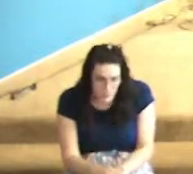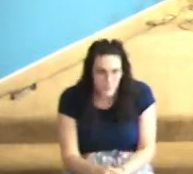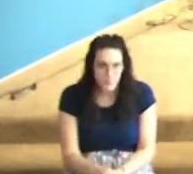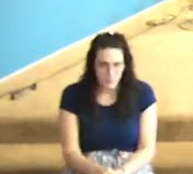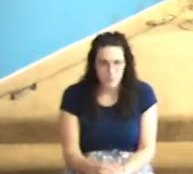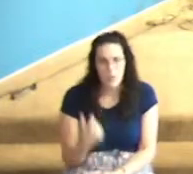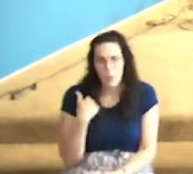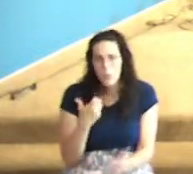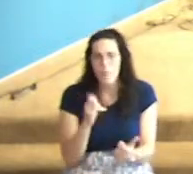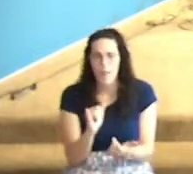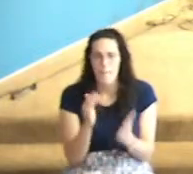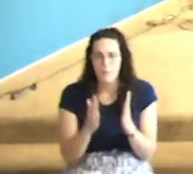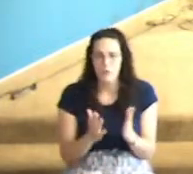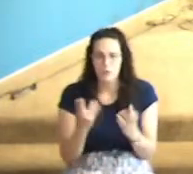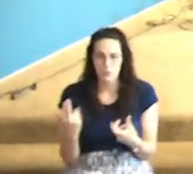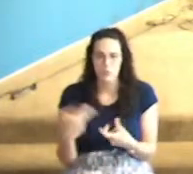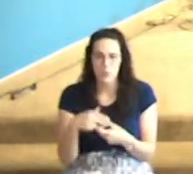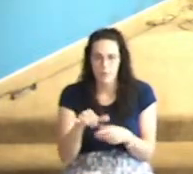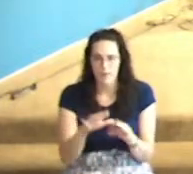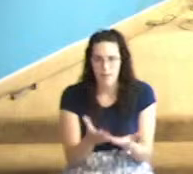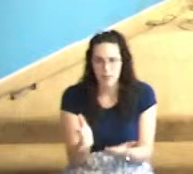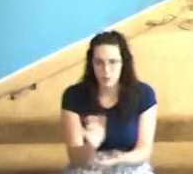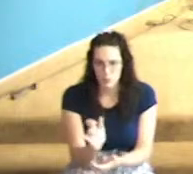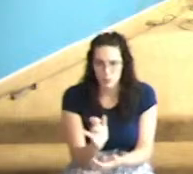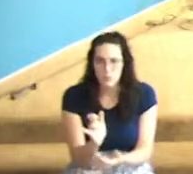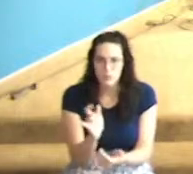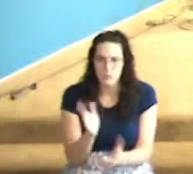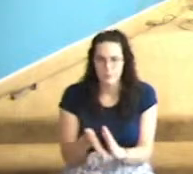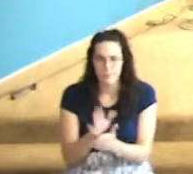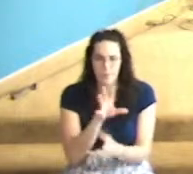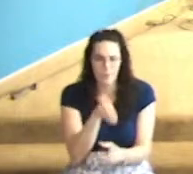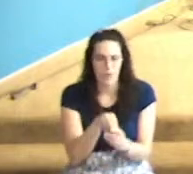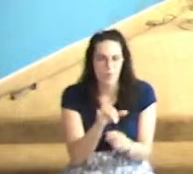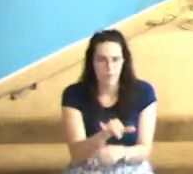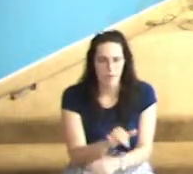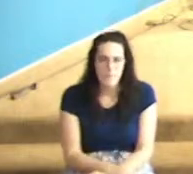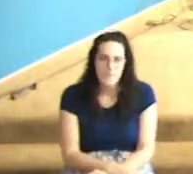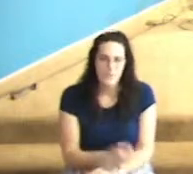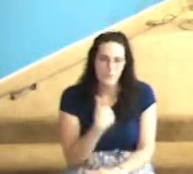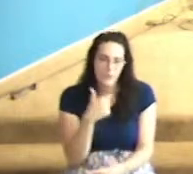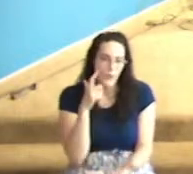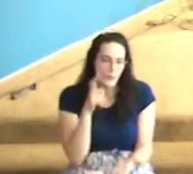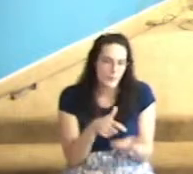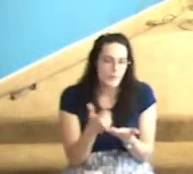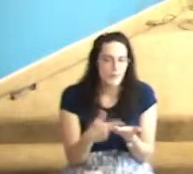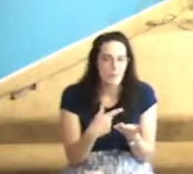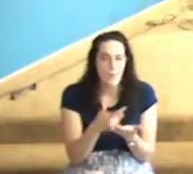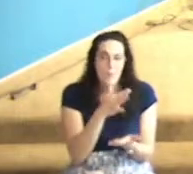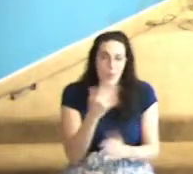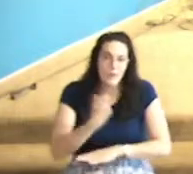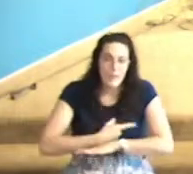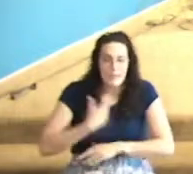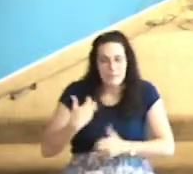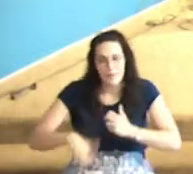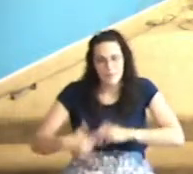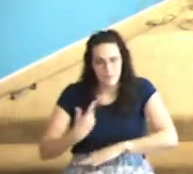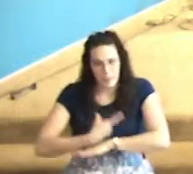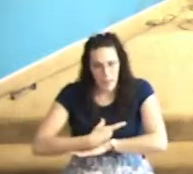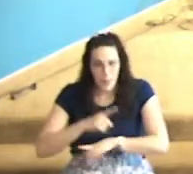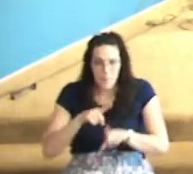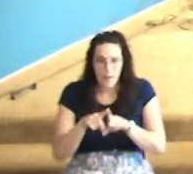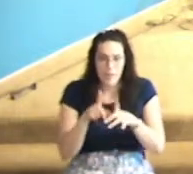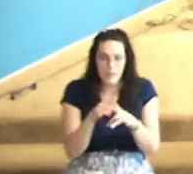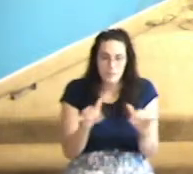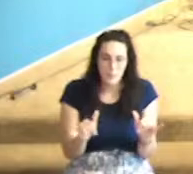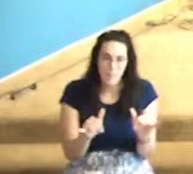that person to join on that class as well, to be part of that. And so I recognize sometimes Mother's Day is a difficult day, but